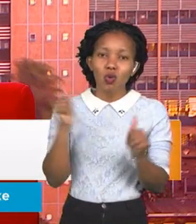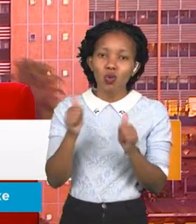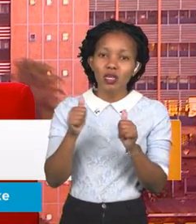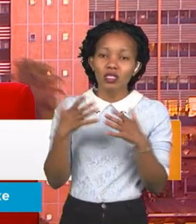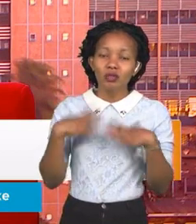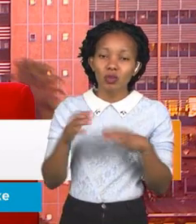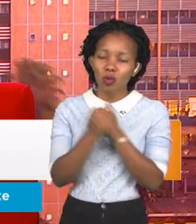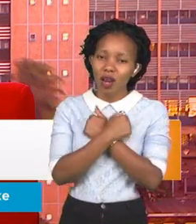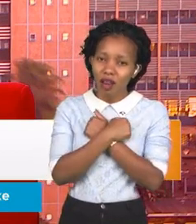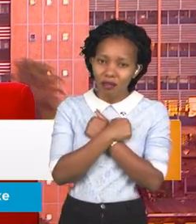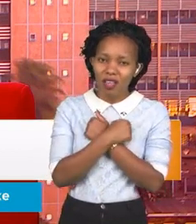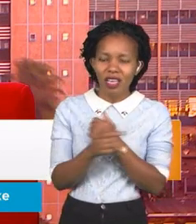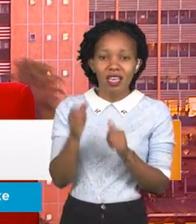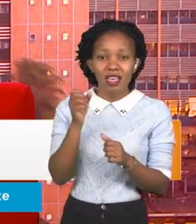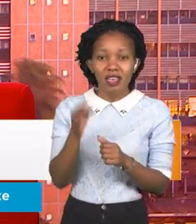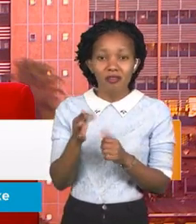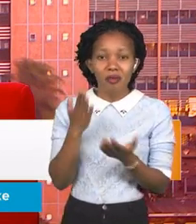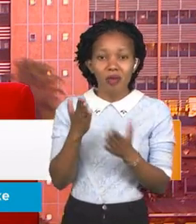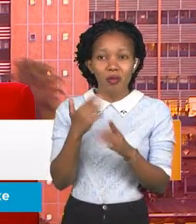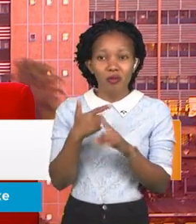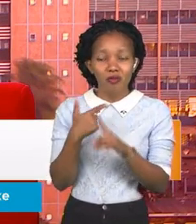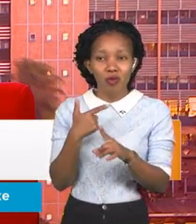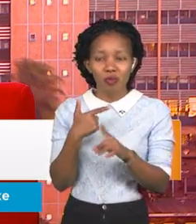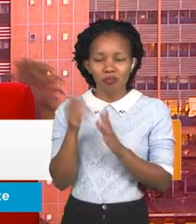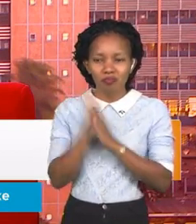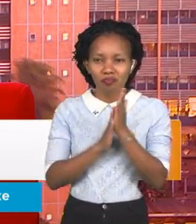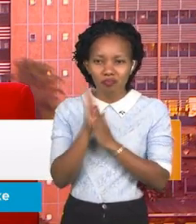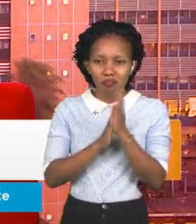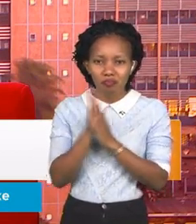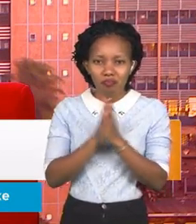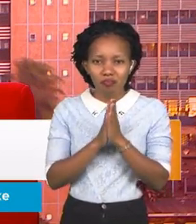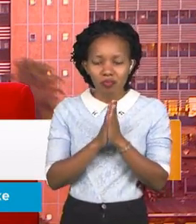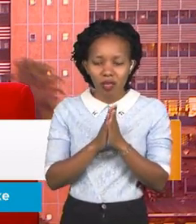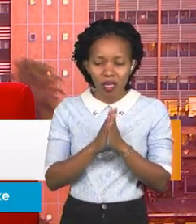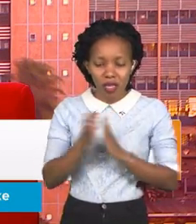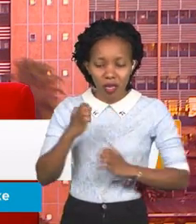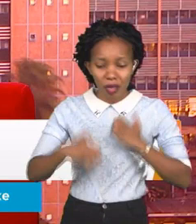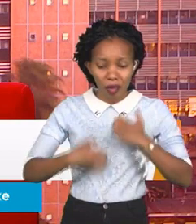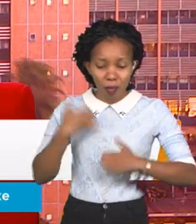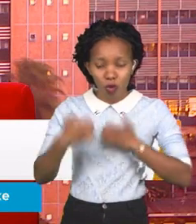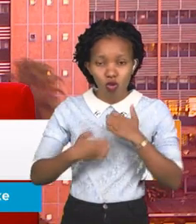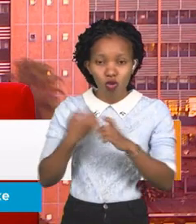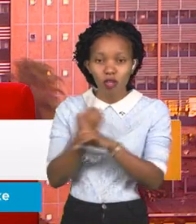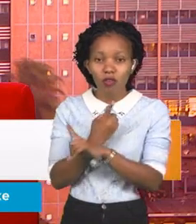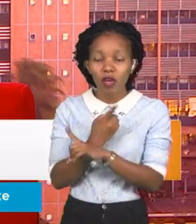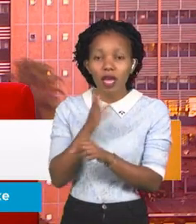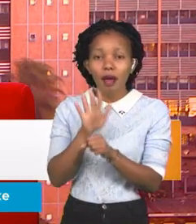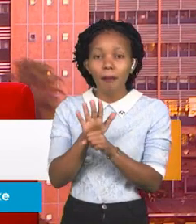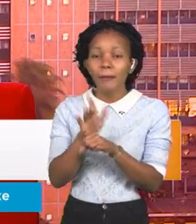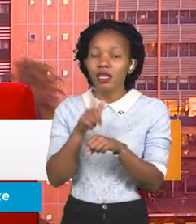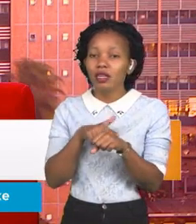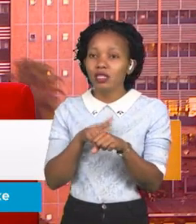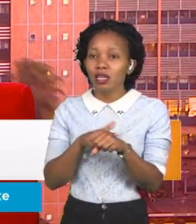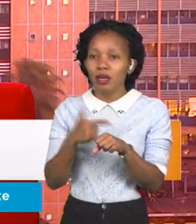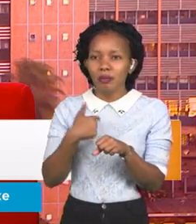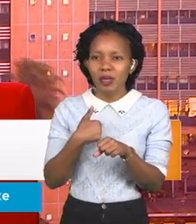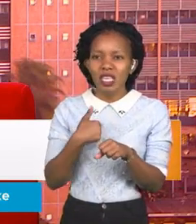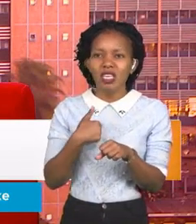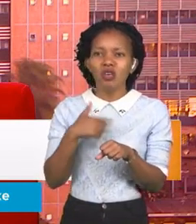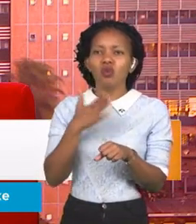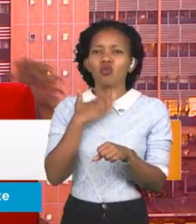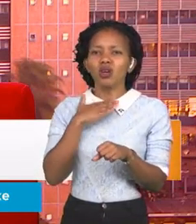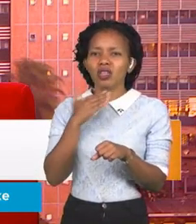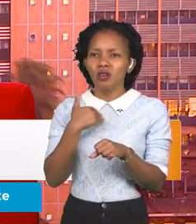driven by passion means it's driven by very intense emotion. And most of the times, I would have loved to have